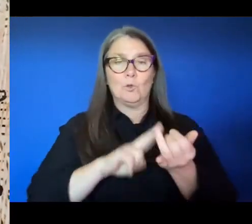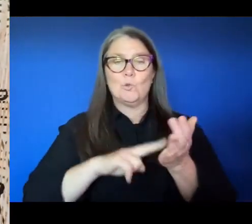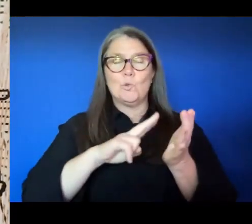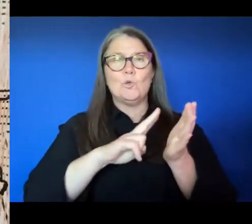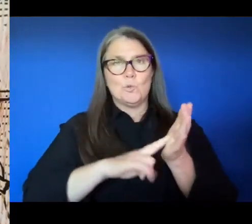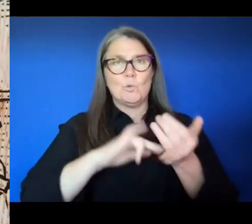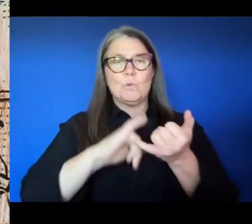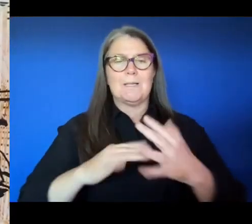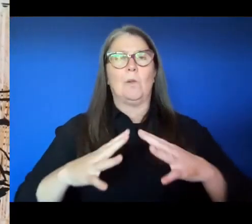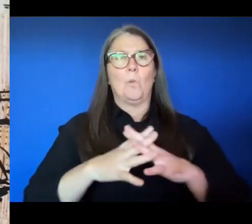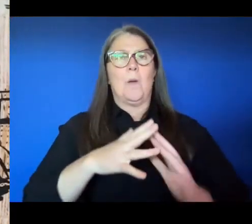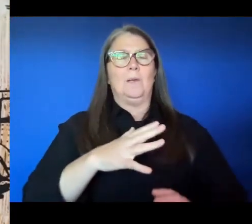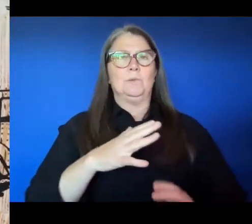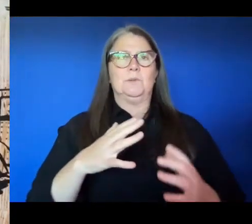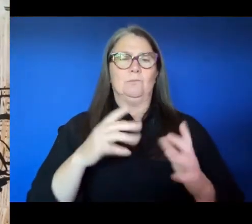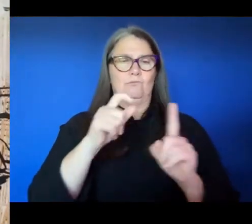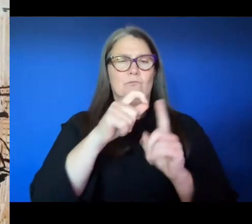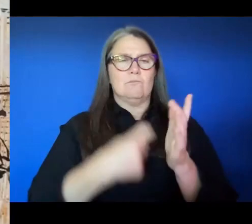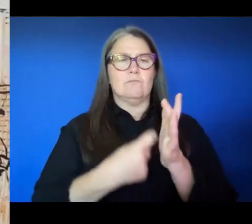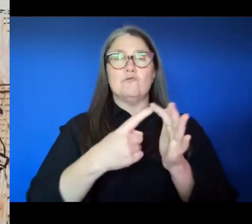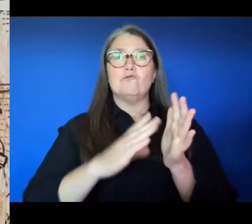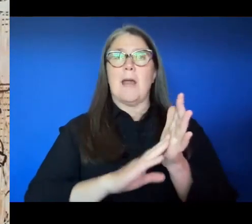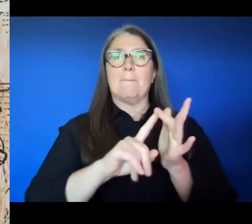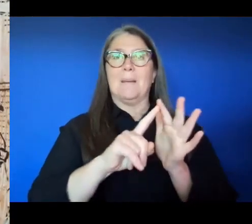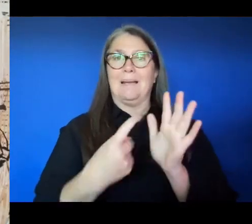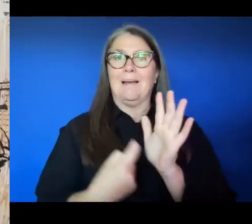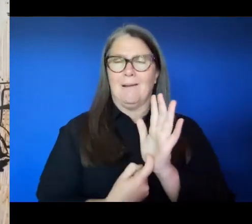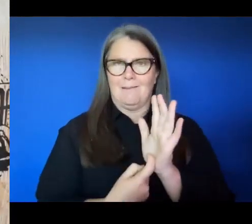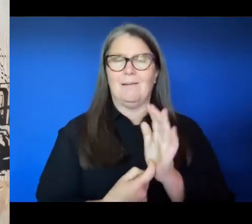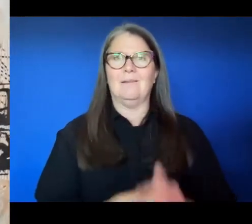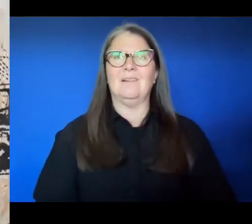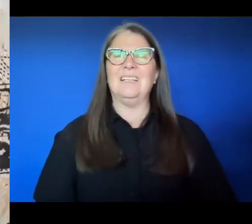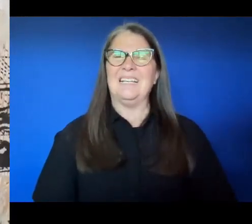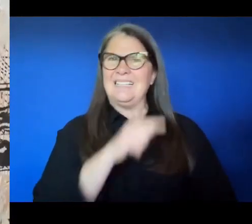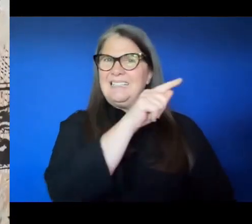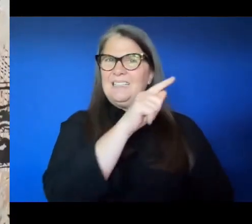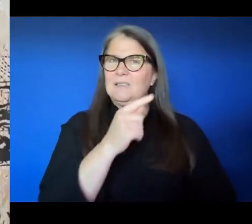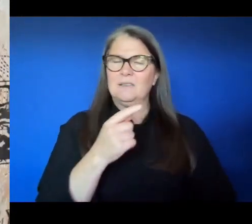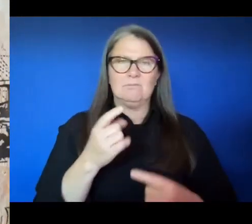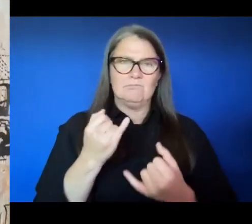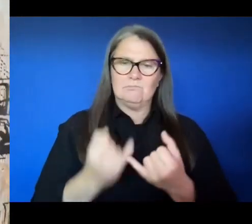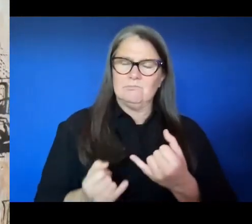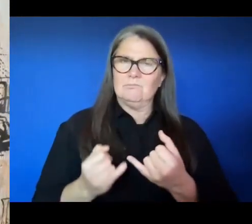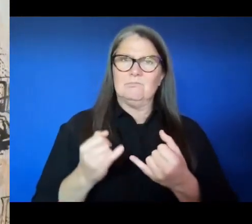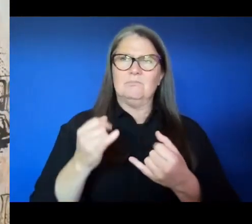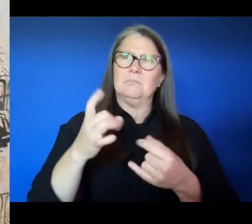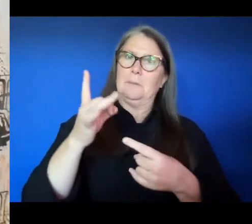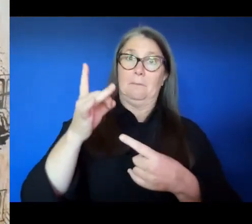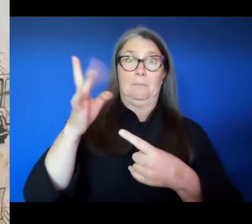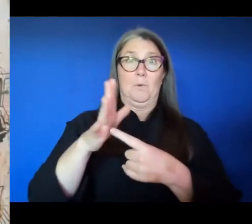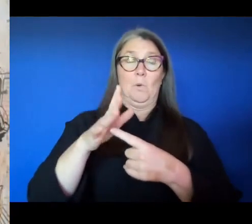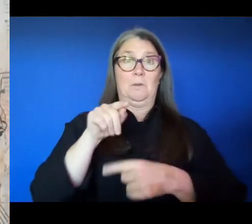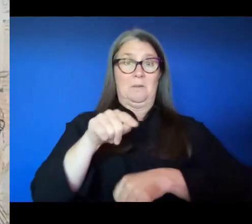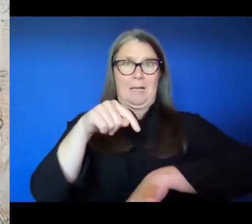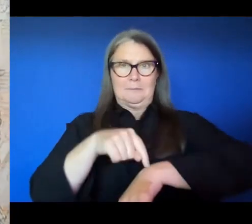and was very instrumental in federation of the states of